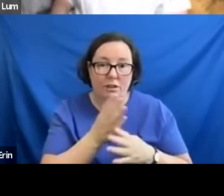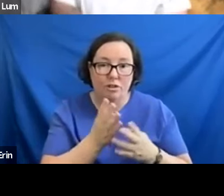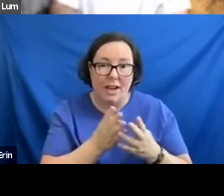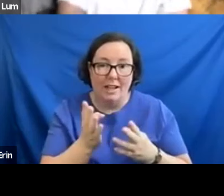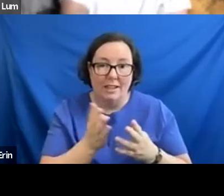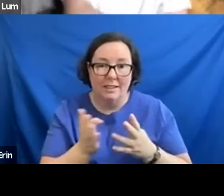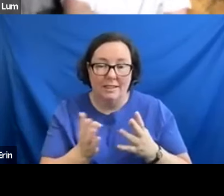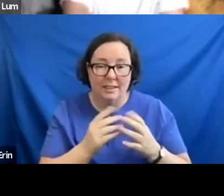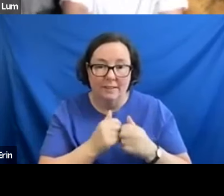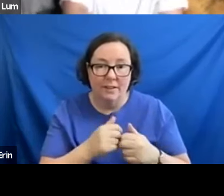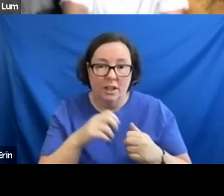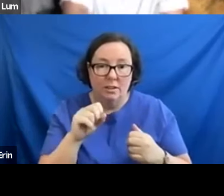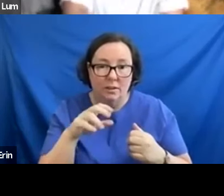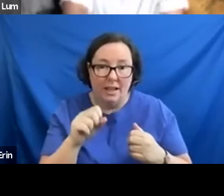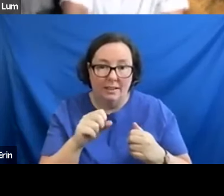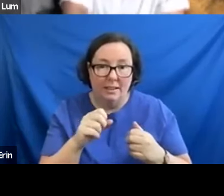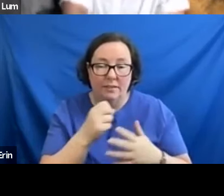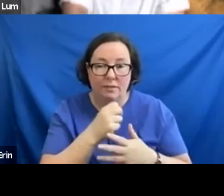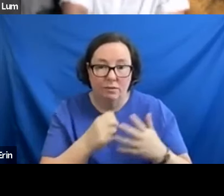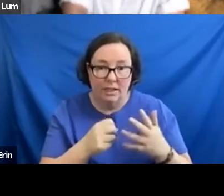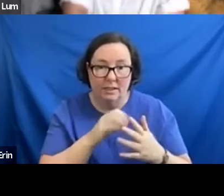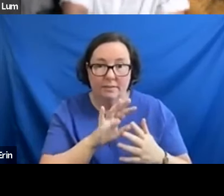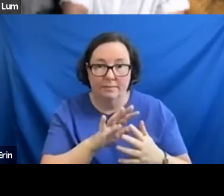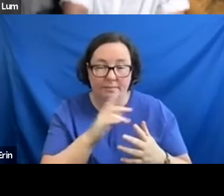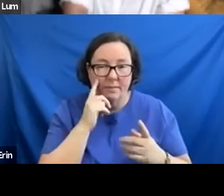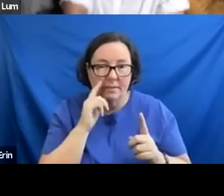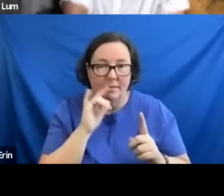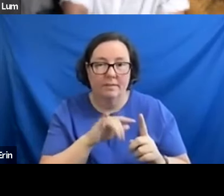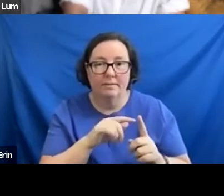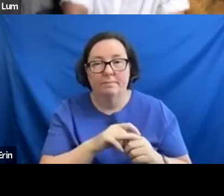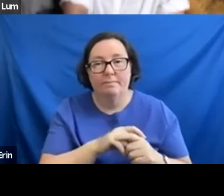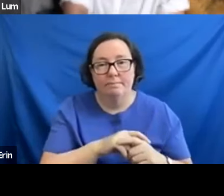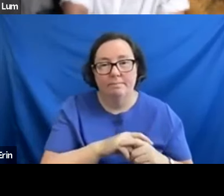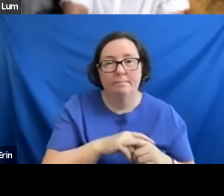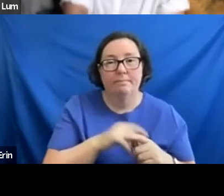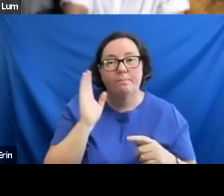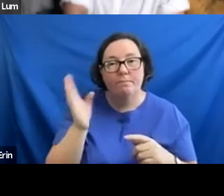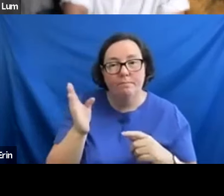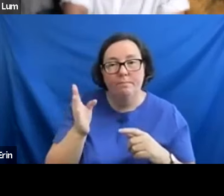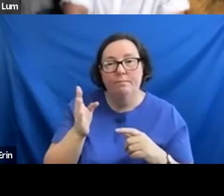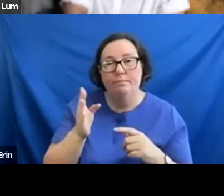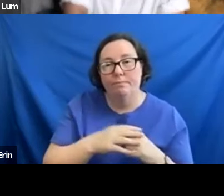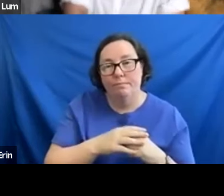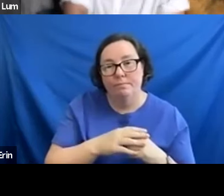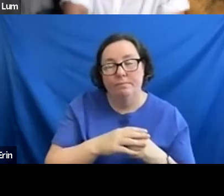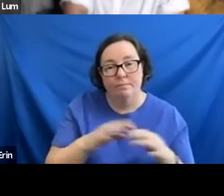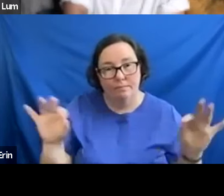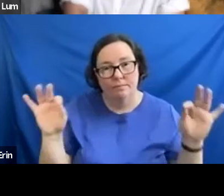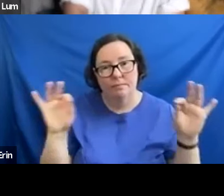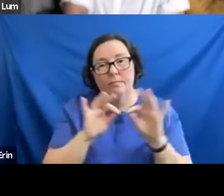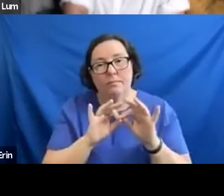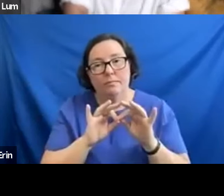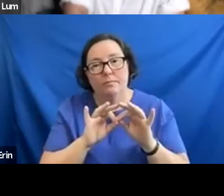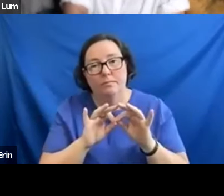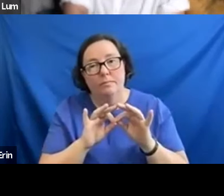the socioeconomic ranking, I think it would be important